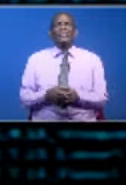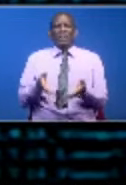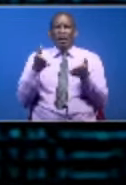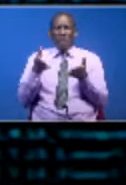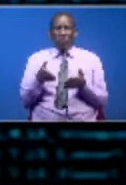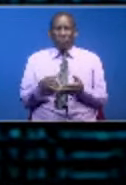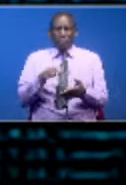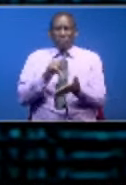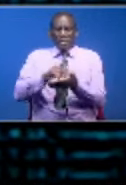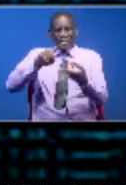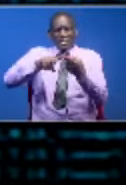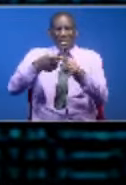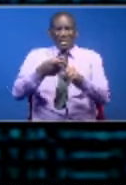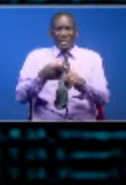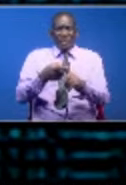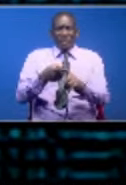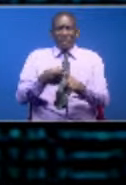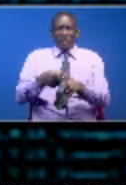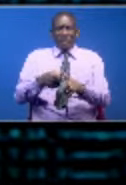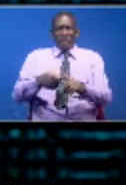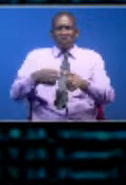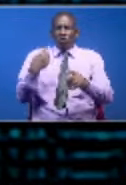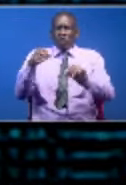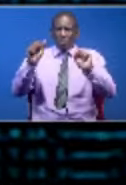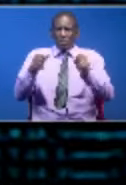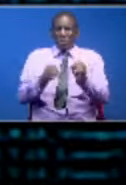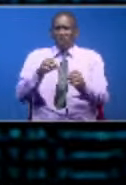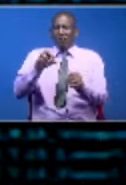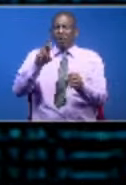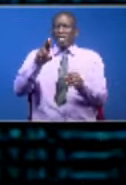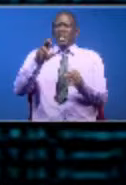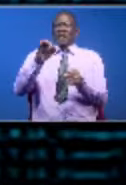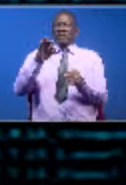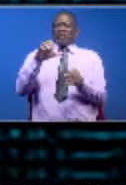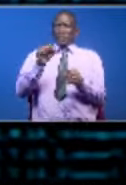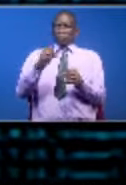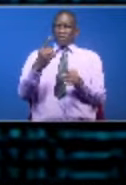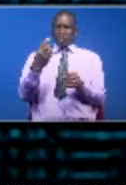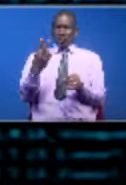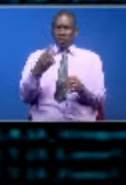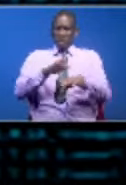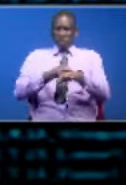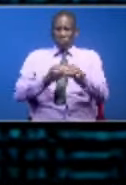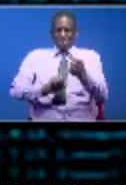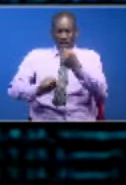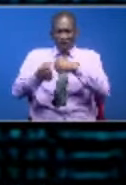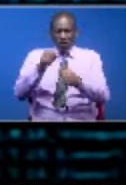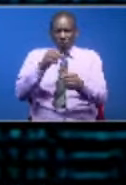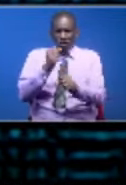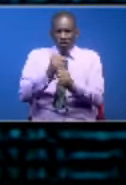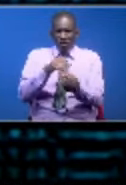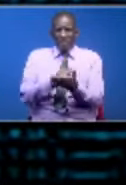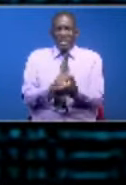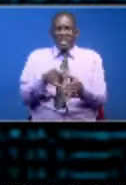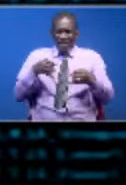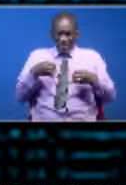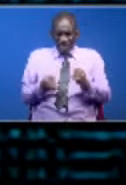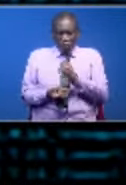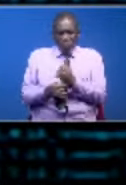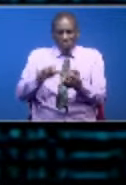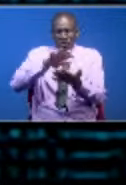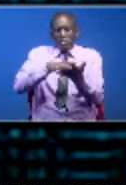that standardization is only possible when, so IFRS S1 and S2 is a good step forward in that. It tries to define a